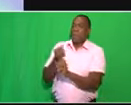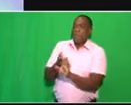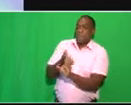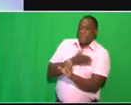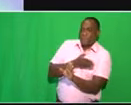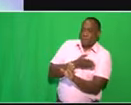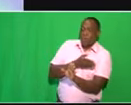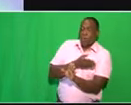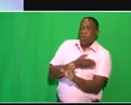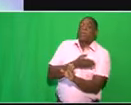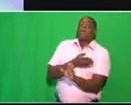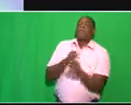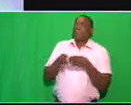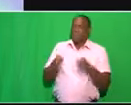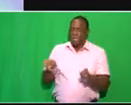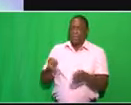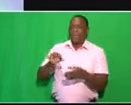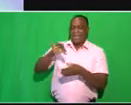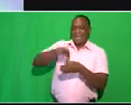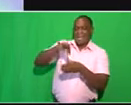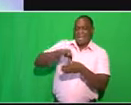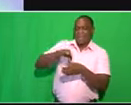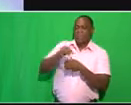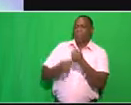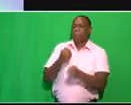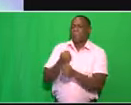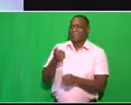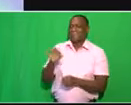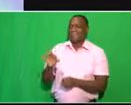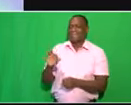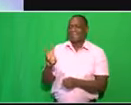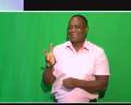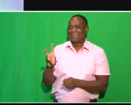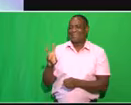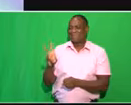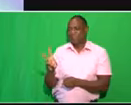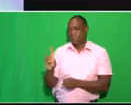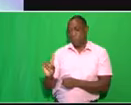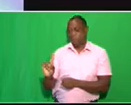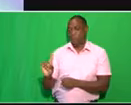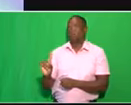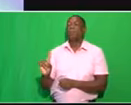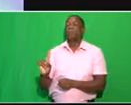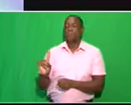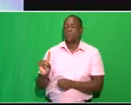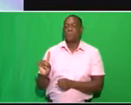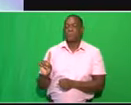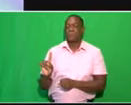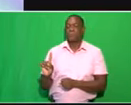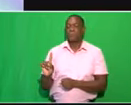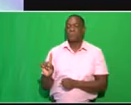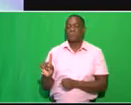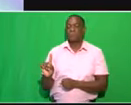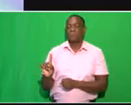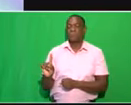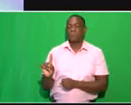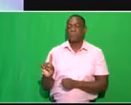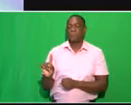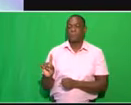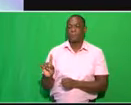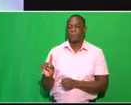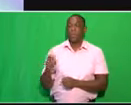the general election in 1961. We have the emergence of a